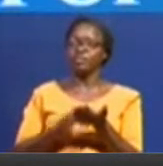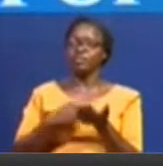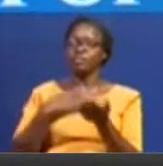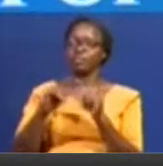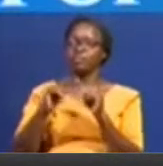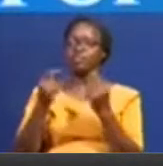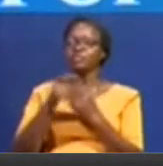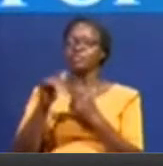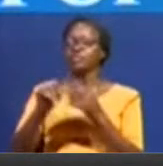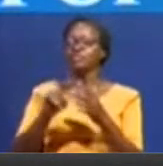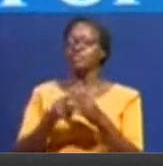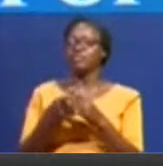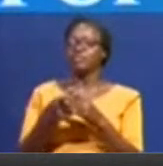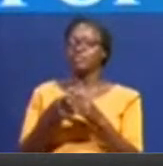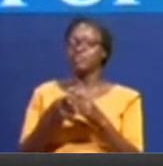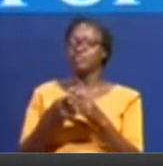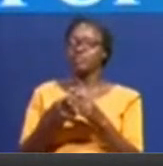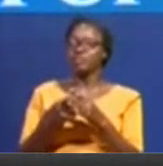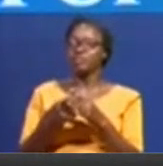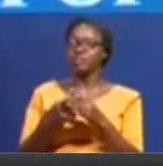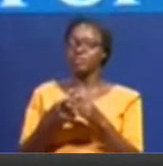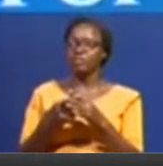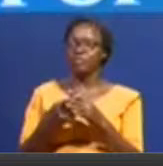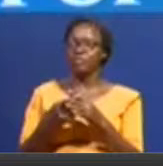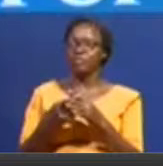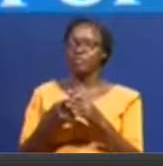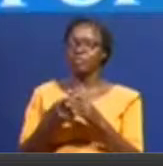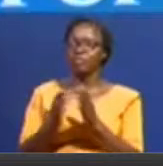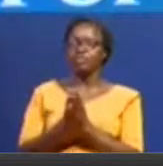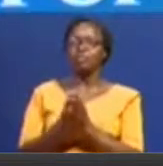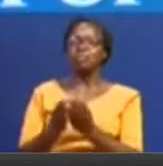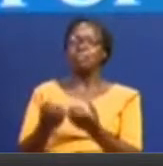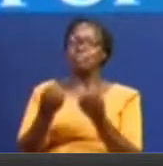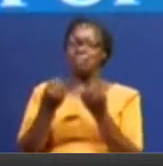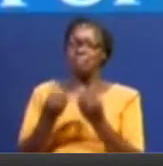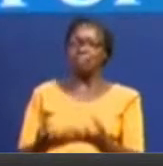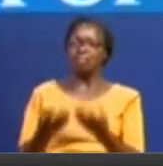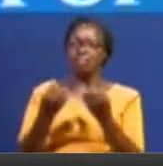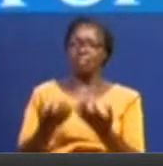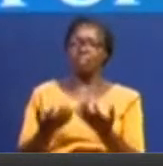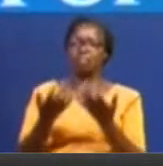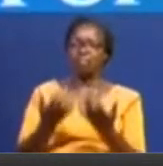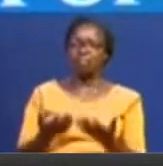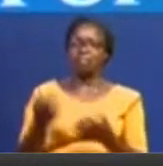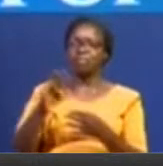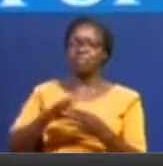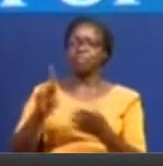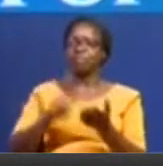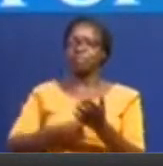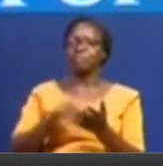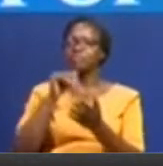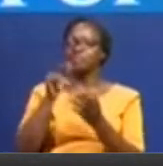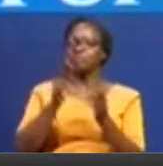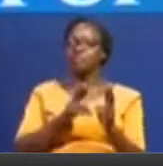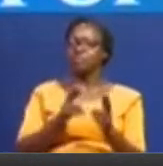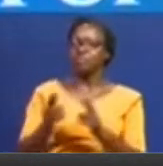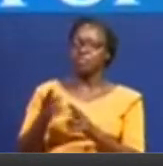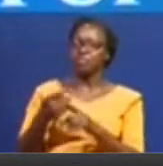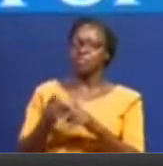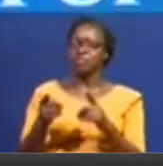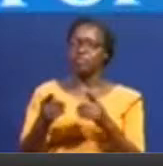team that we start with massive voter registration, without not the usual one, but we